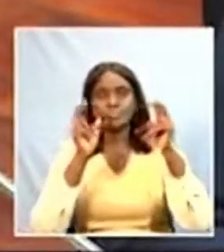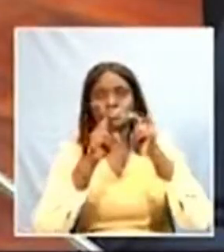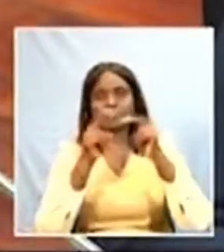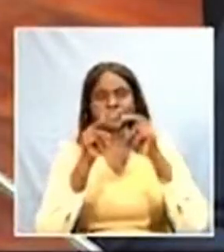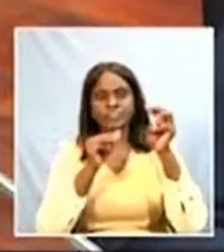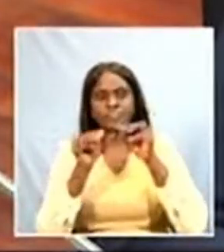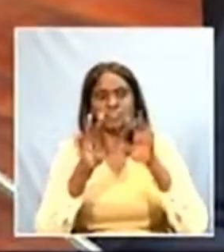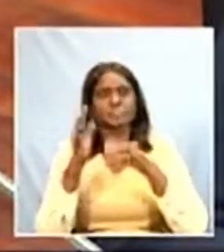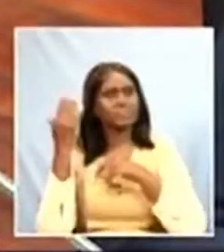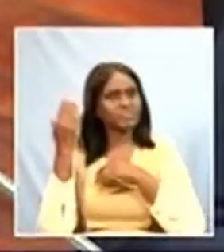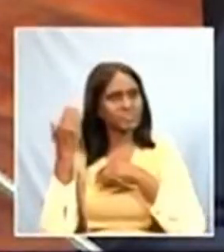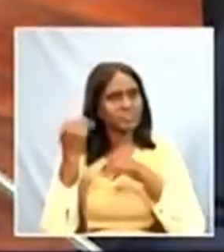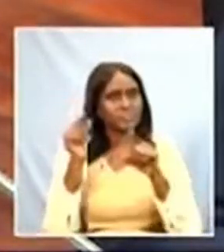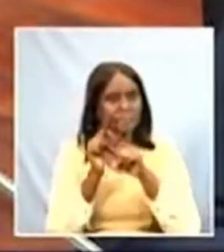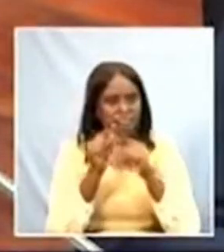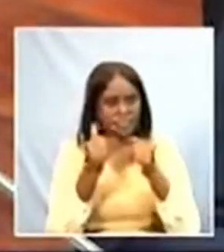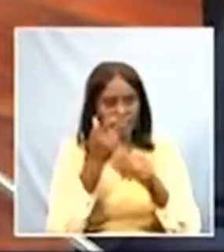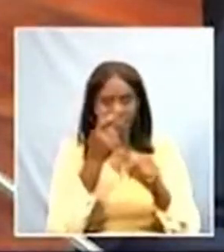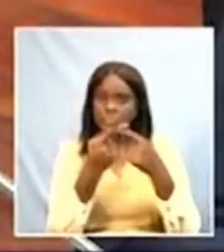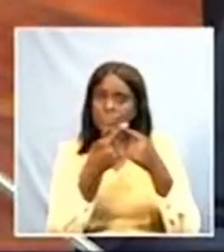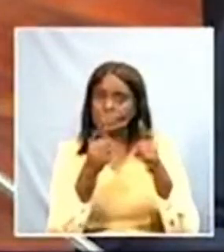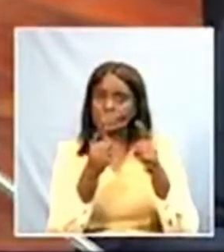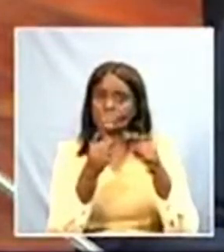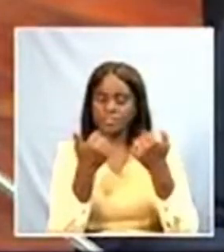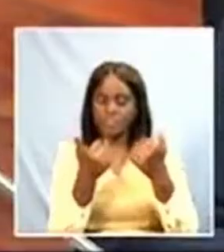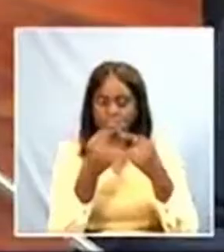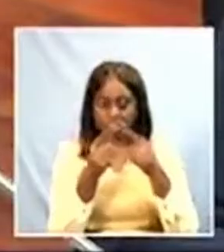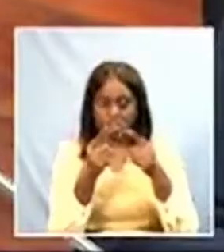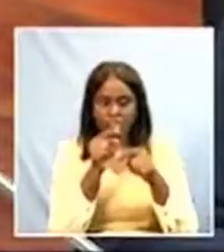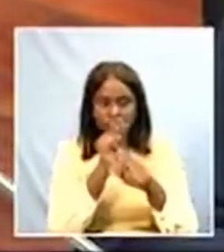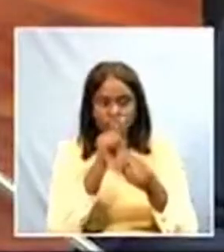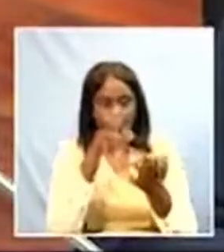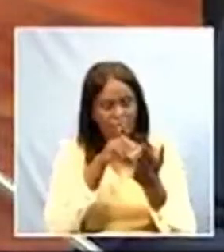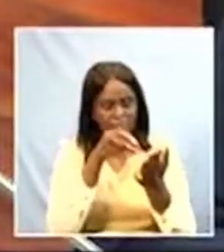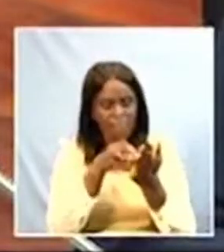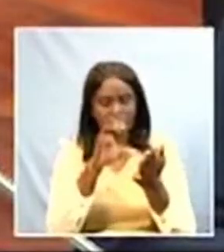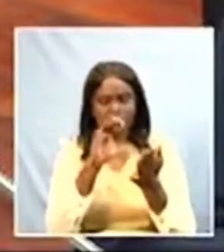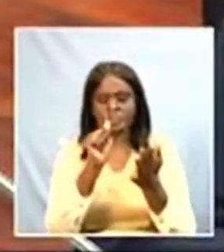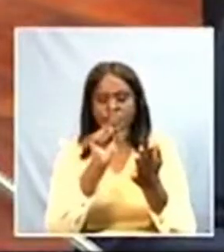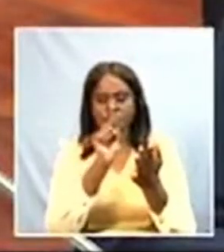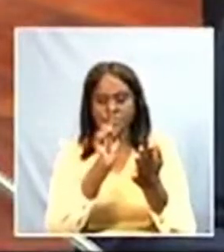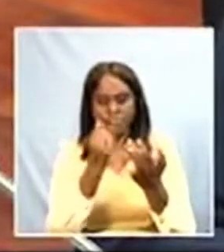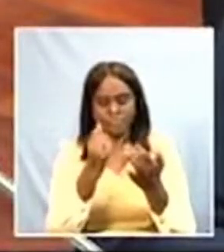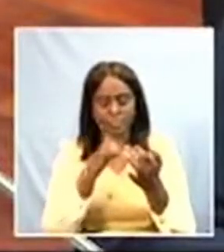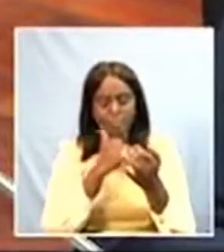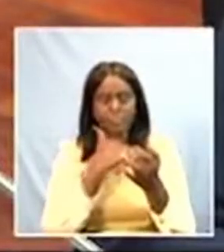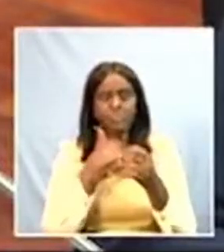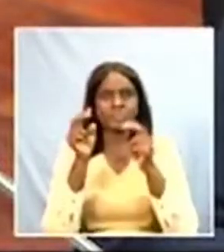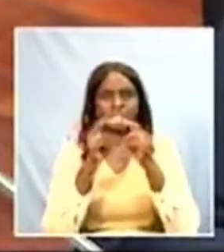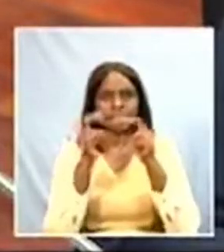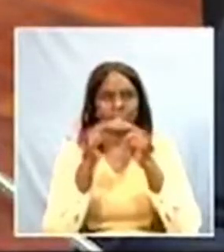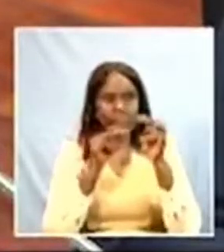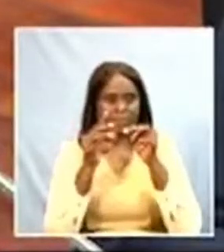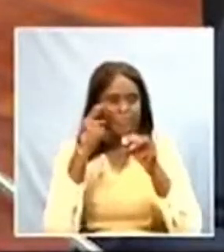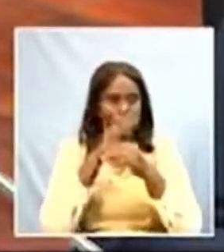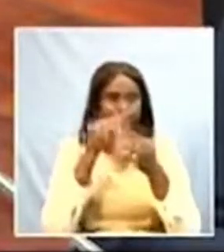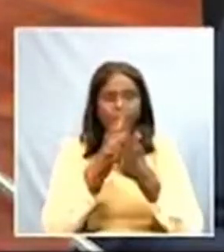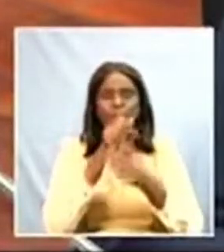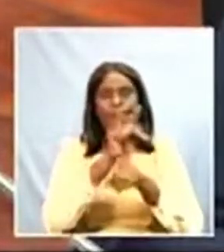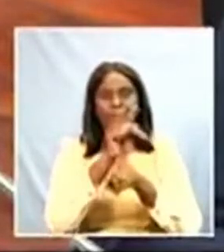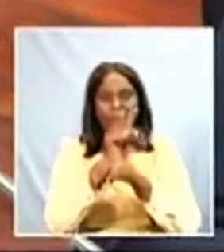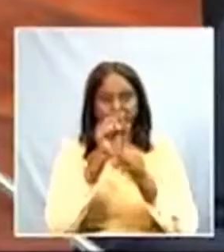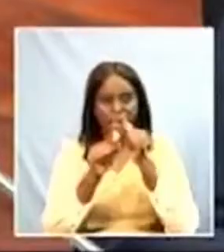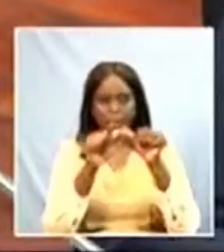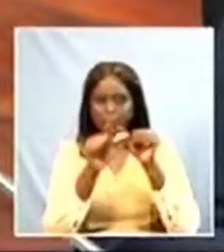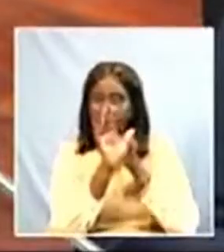managers then, and it's different. It's a different case now that we have contract managers for all these contracts that are